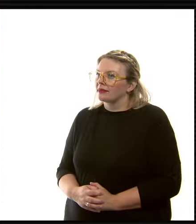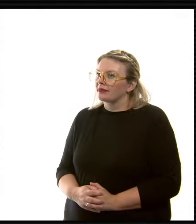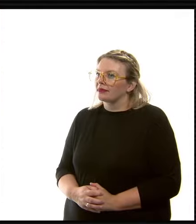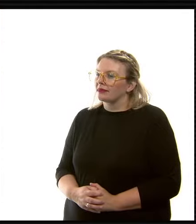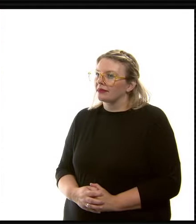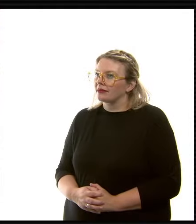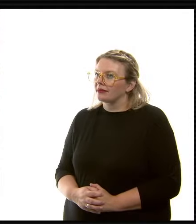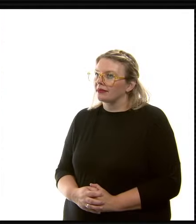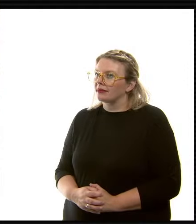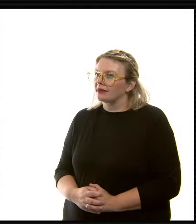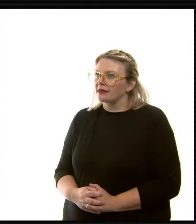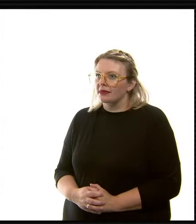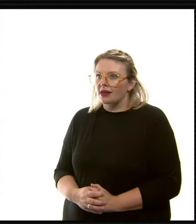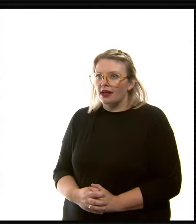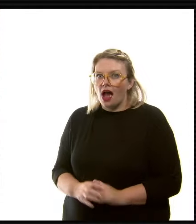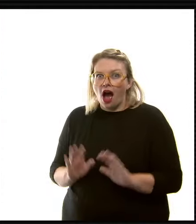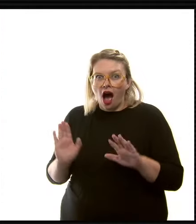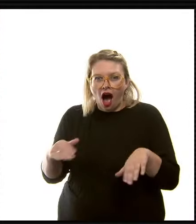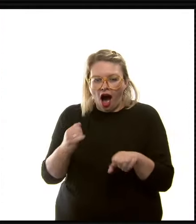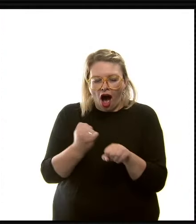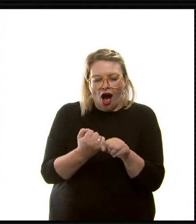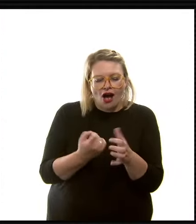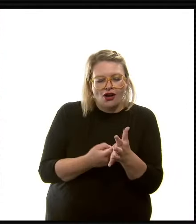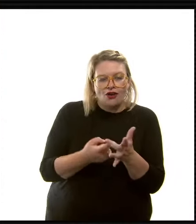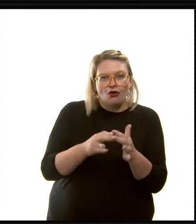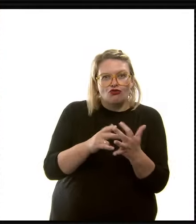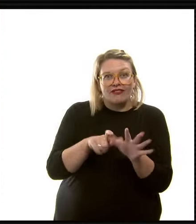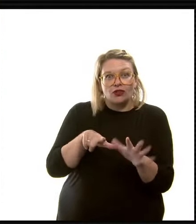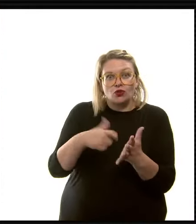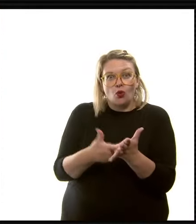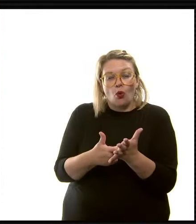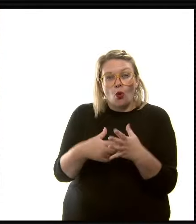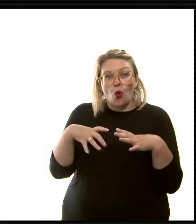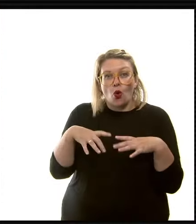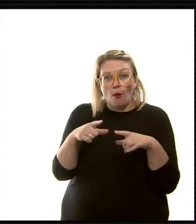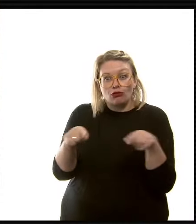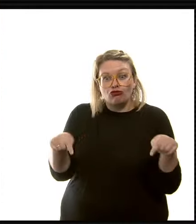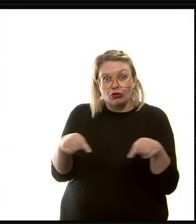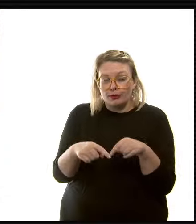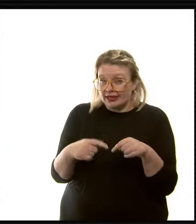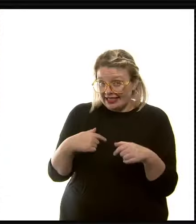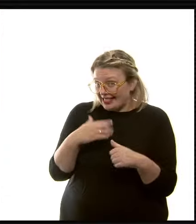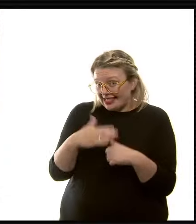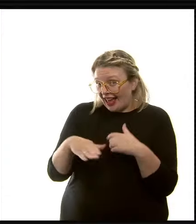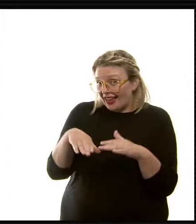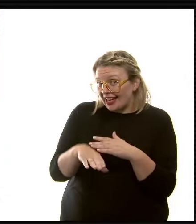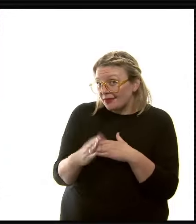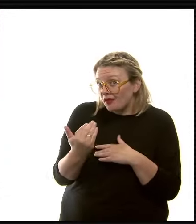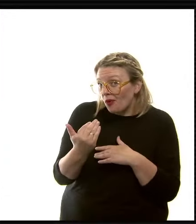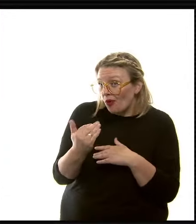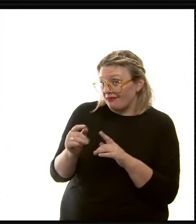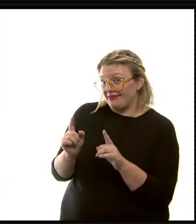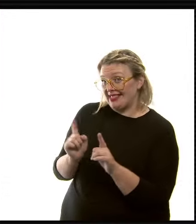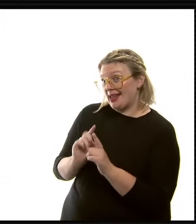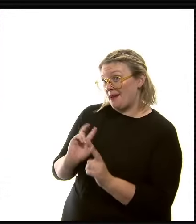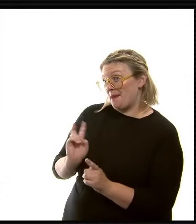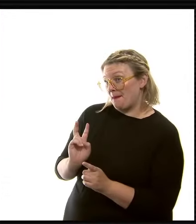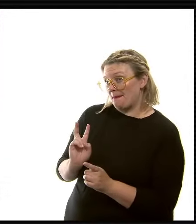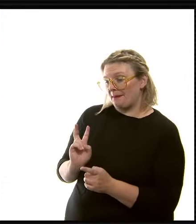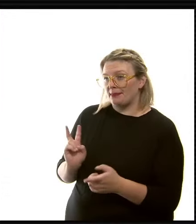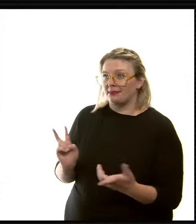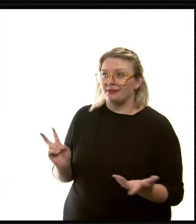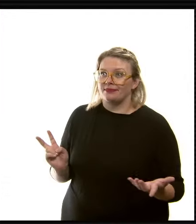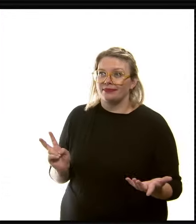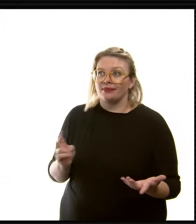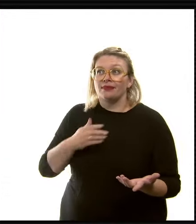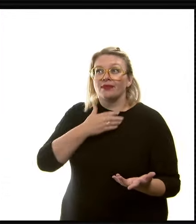Welcome to the Gryffindor Common Room. I say welcome. I've never actually been allowed in here. Well, me neither, but I wish there was a Ravenclaw common